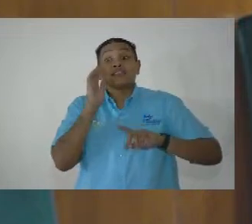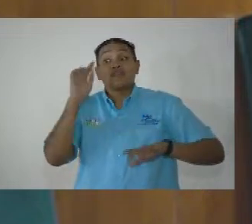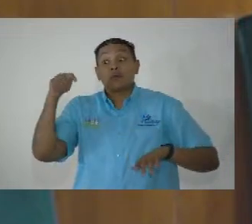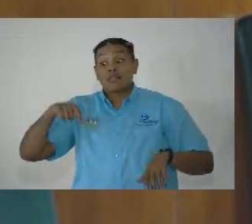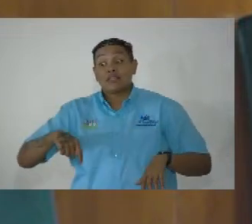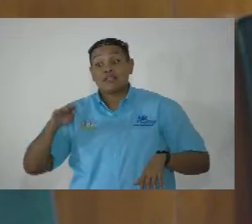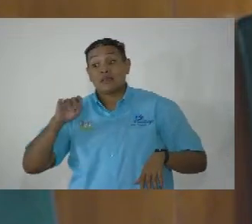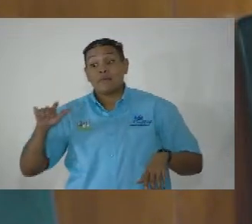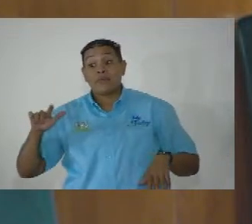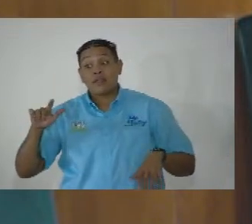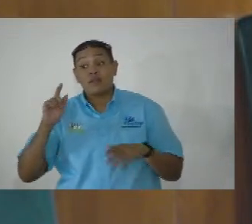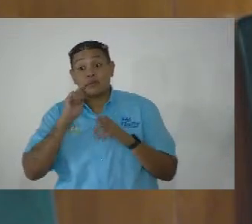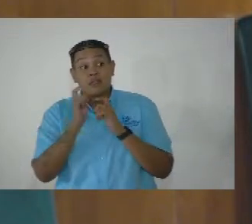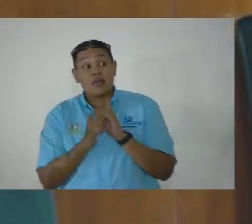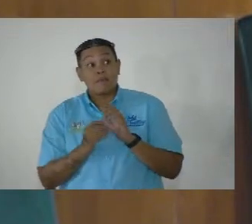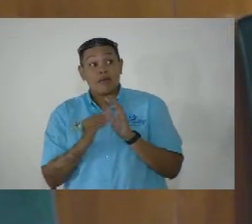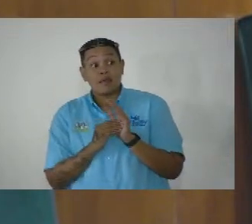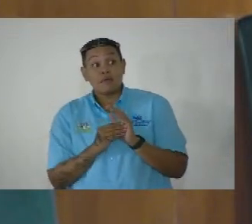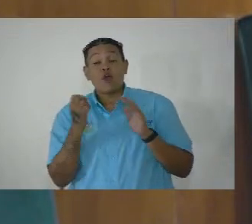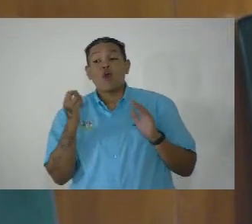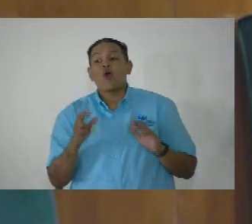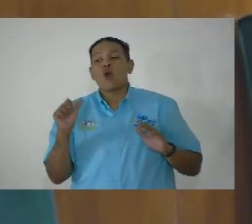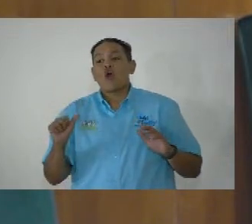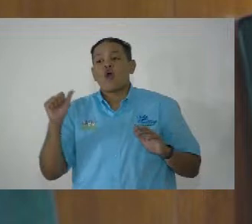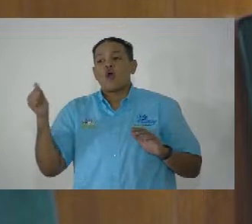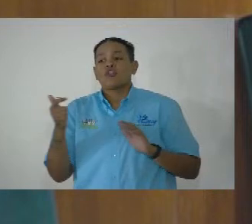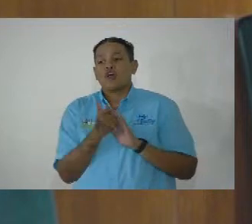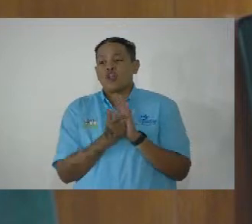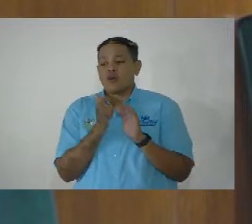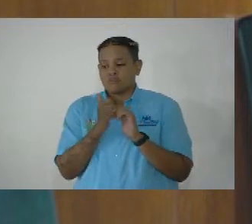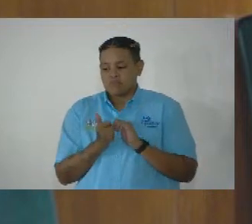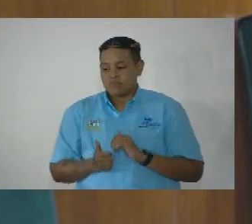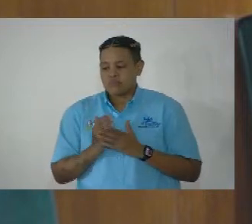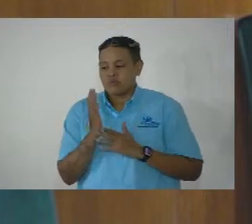bill with the amendments or other bills.